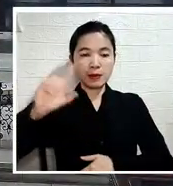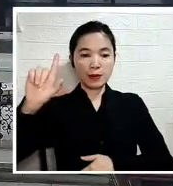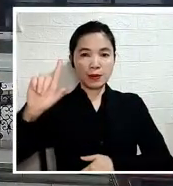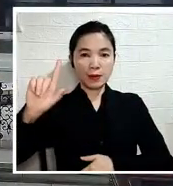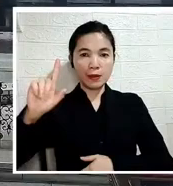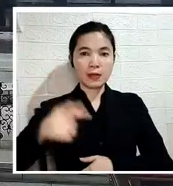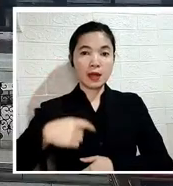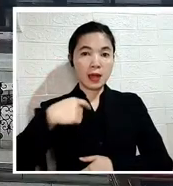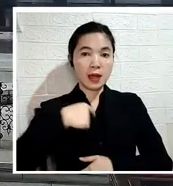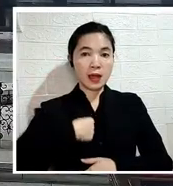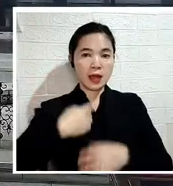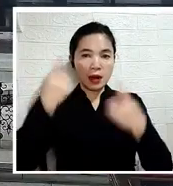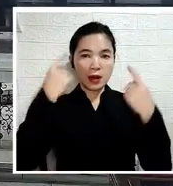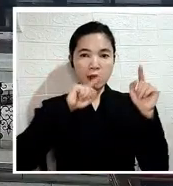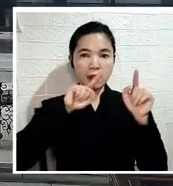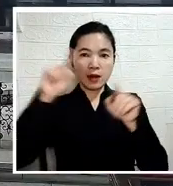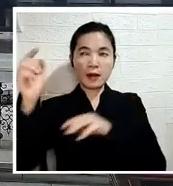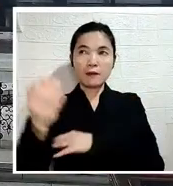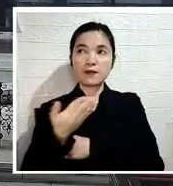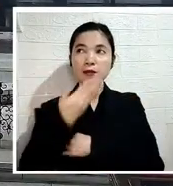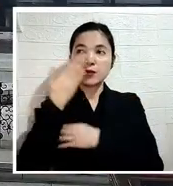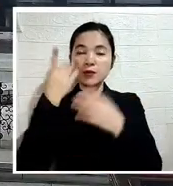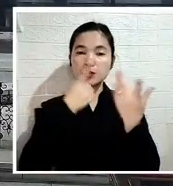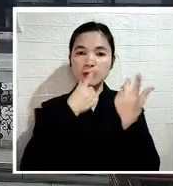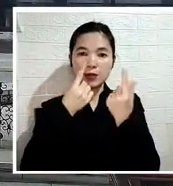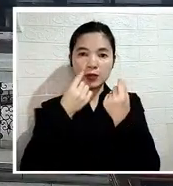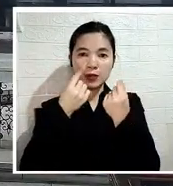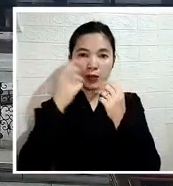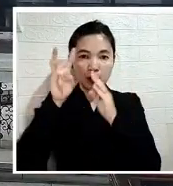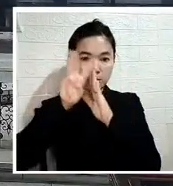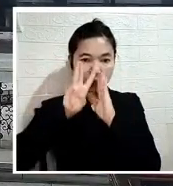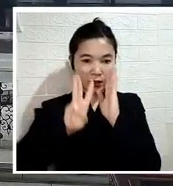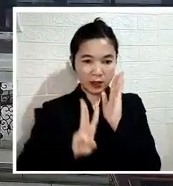Lord. I come to do your